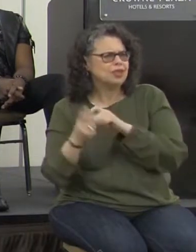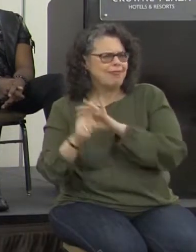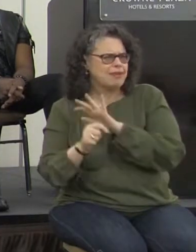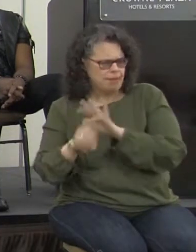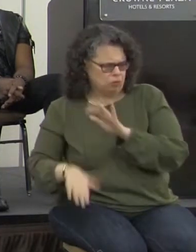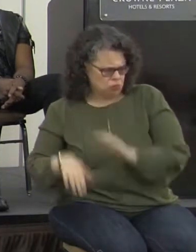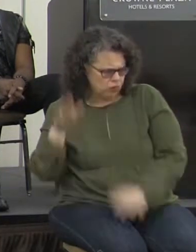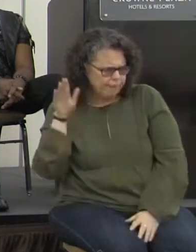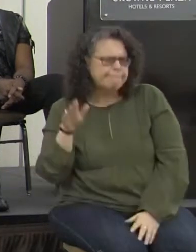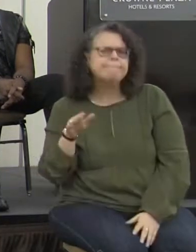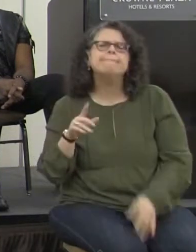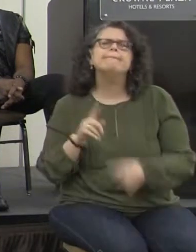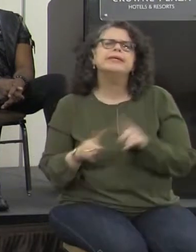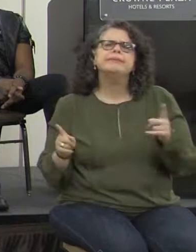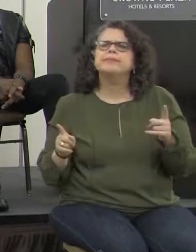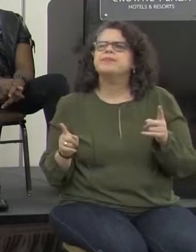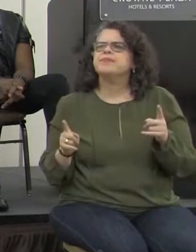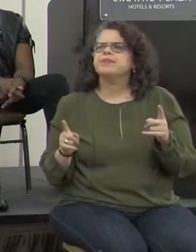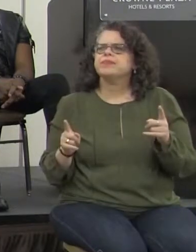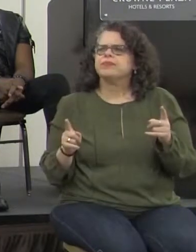But